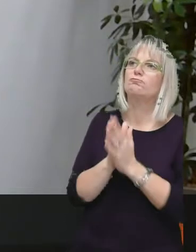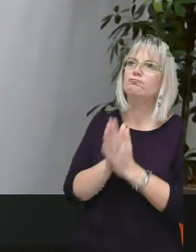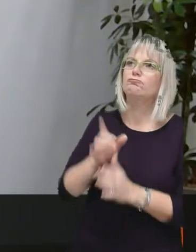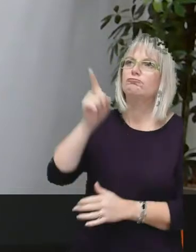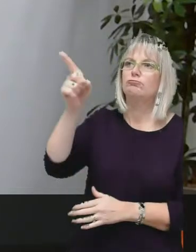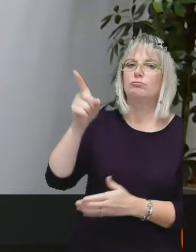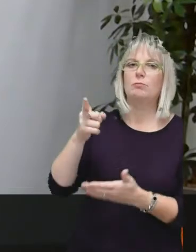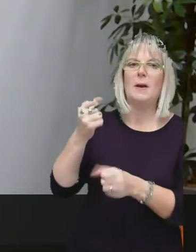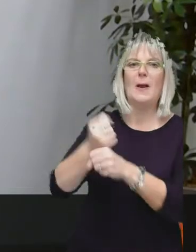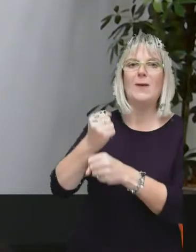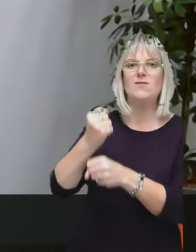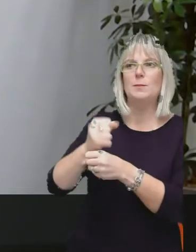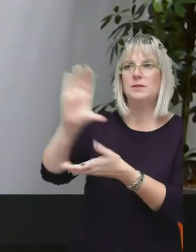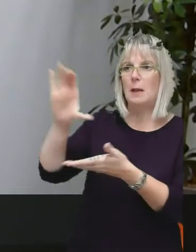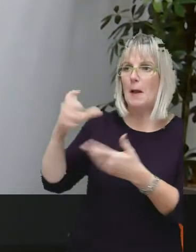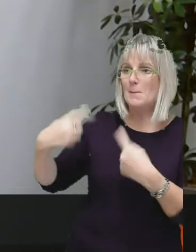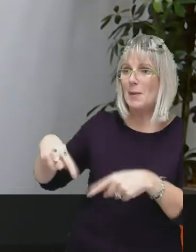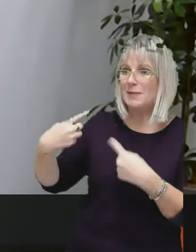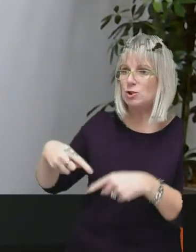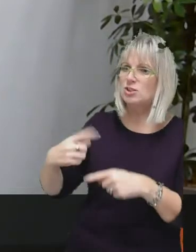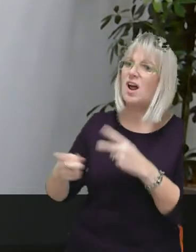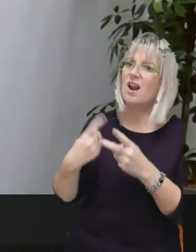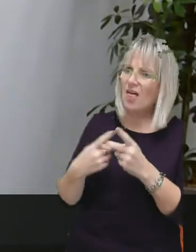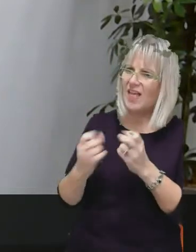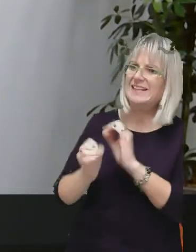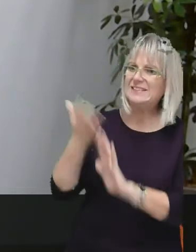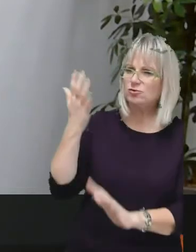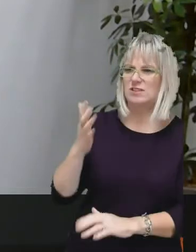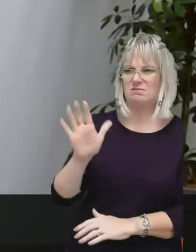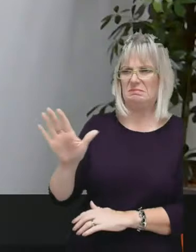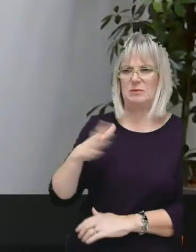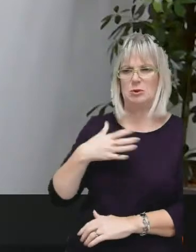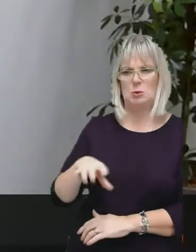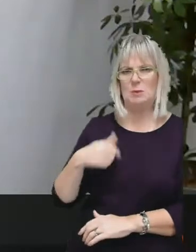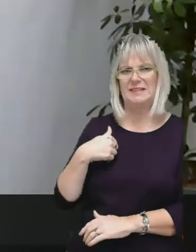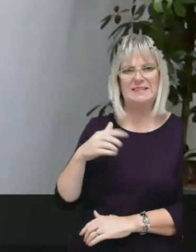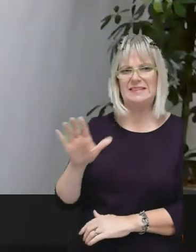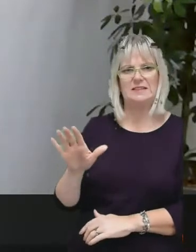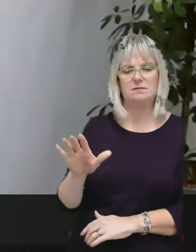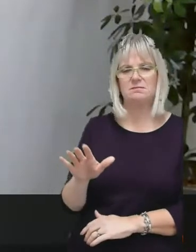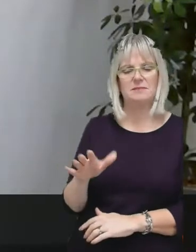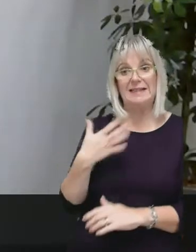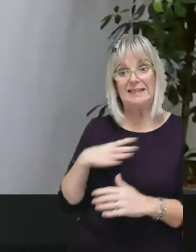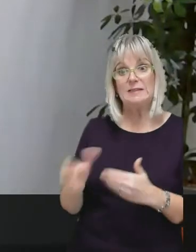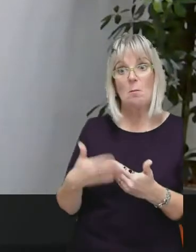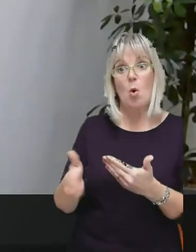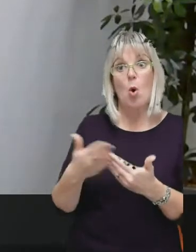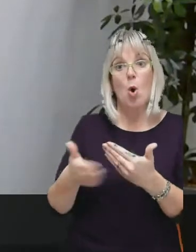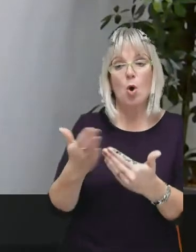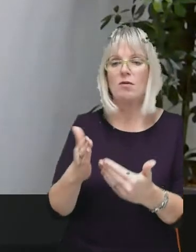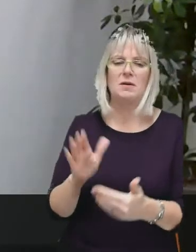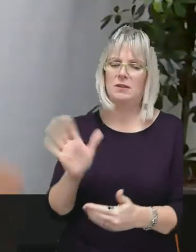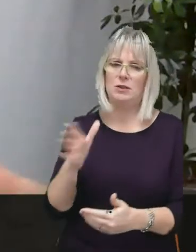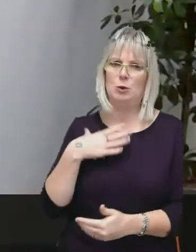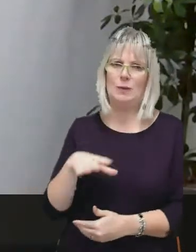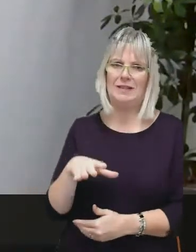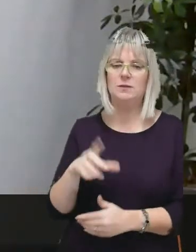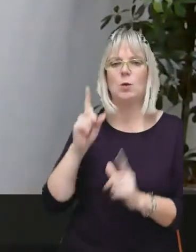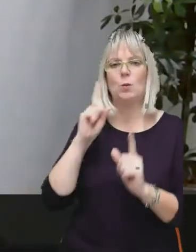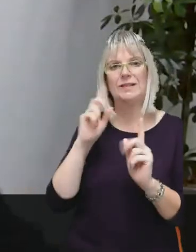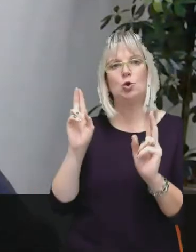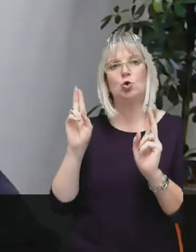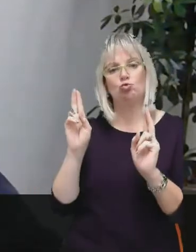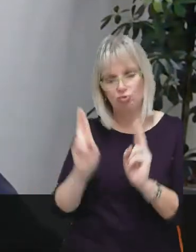sure it's required. What I do know is definitely we don't need any more incinerators. What we need to be doing is reducing, reusing and